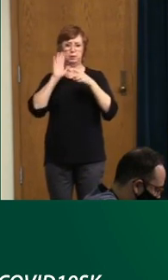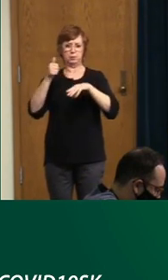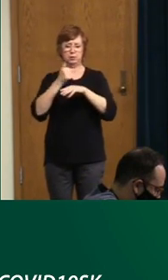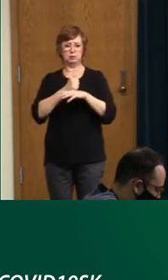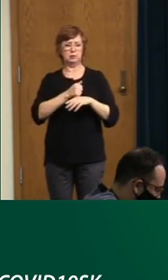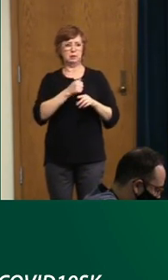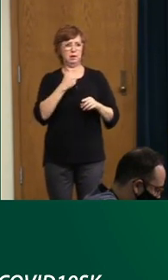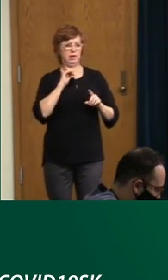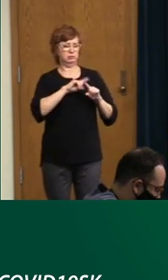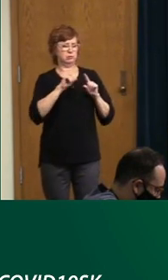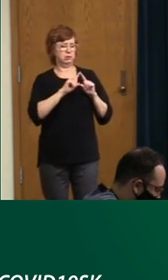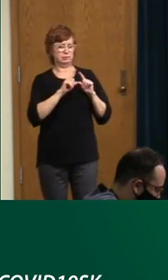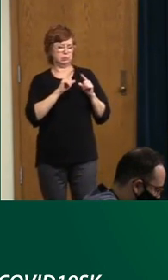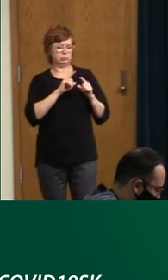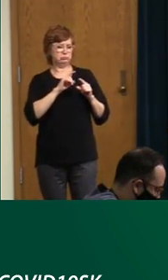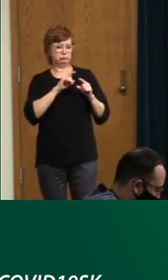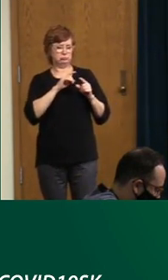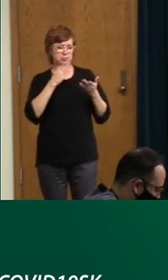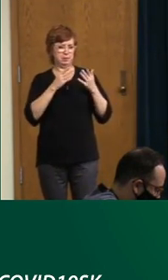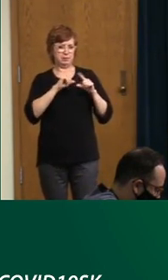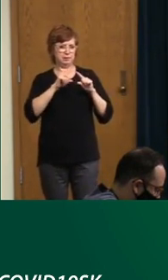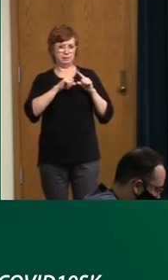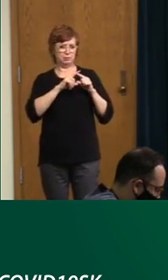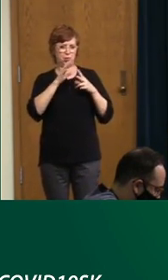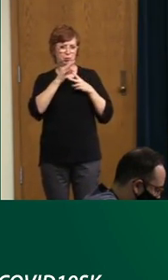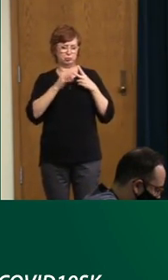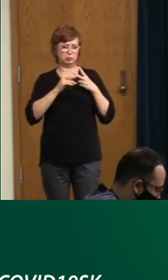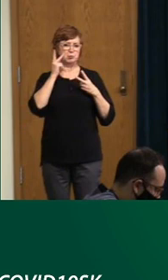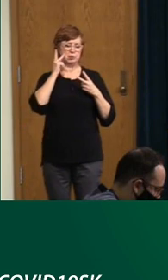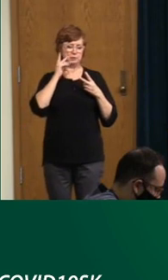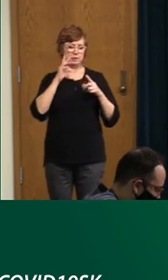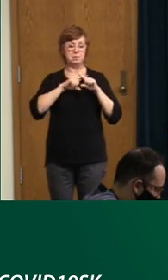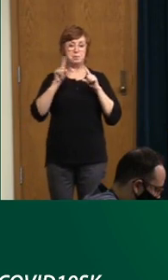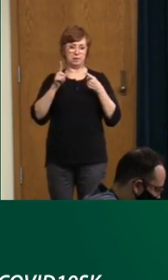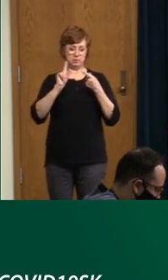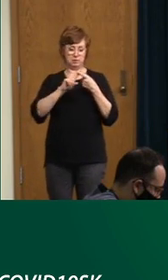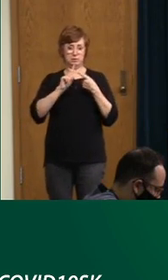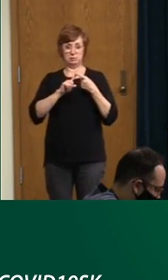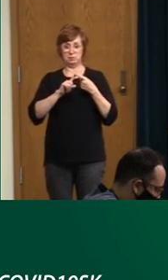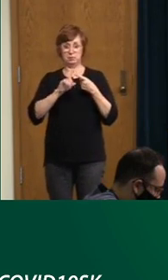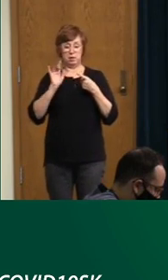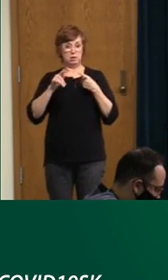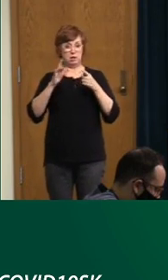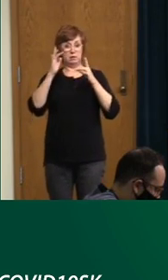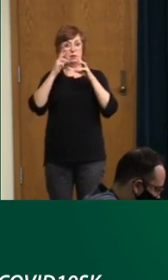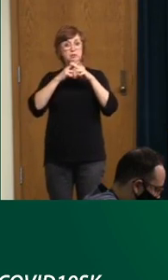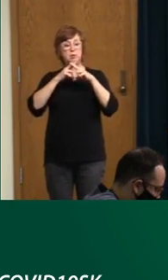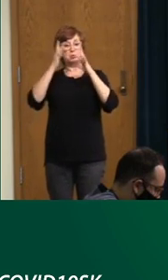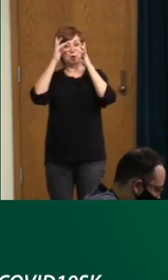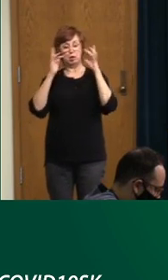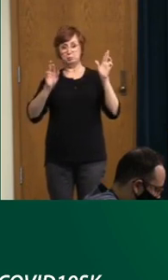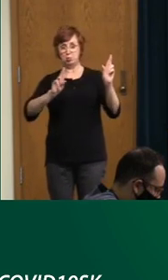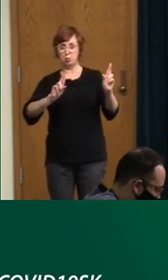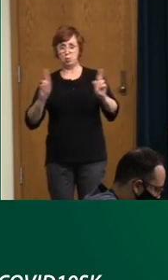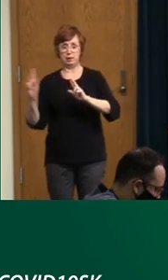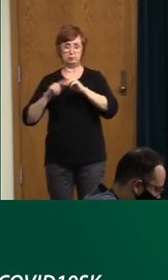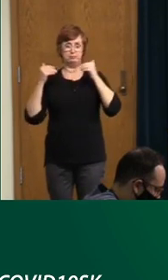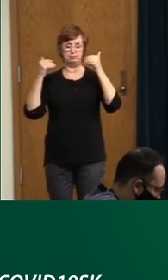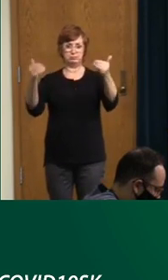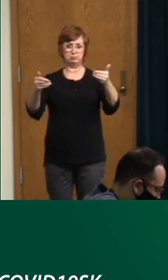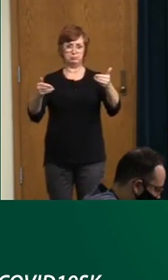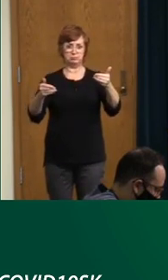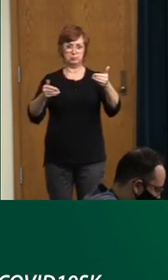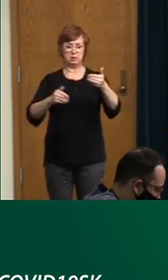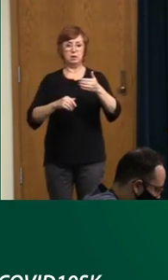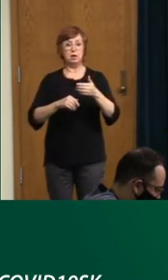The field hospitals are, as far as I know, physically ready. But again, we have to resource them. So we have to